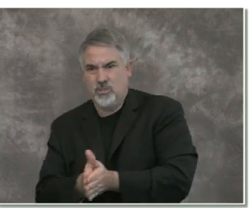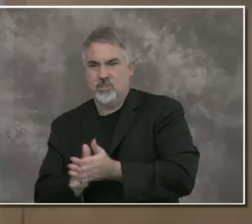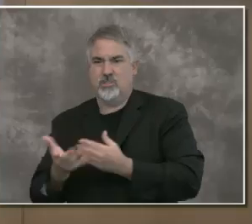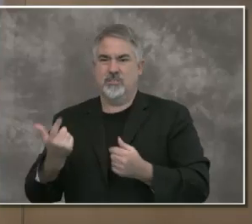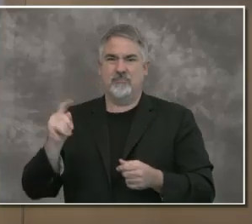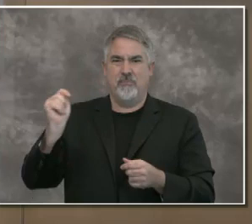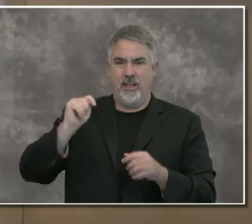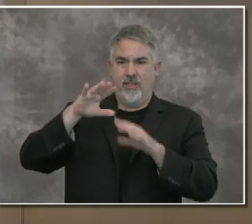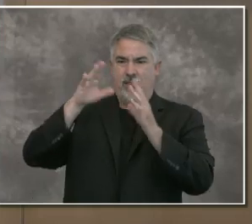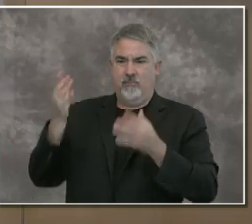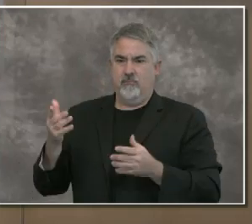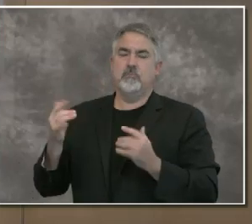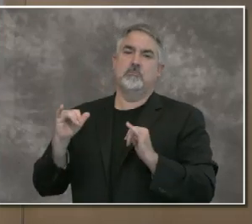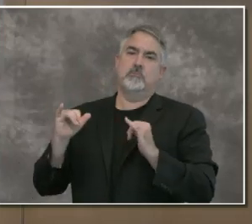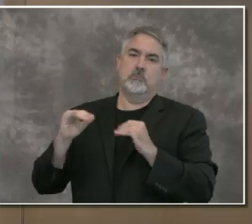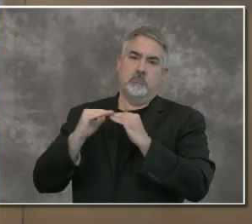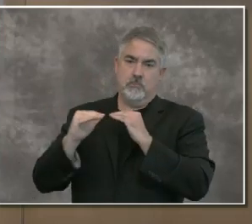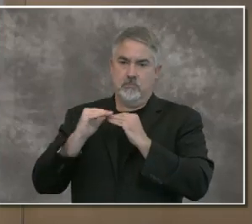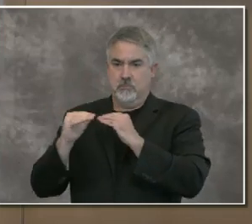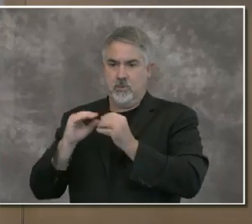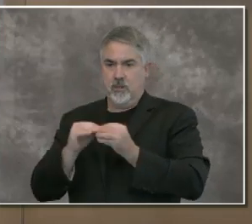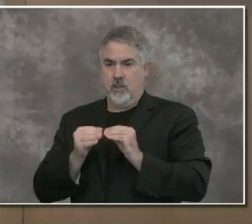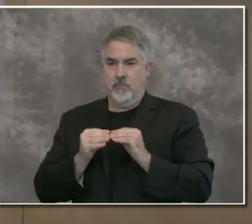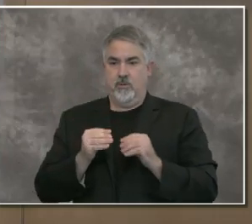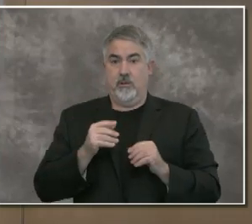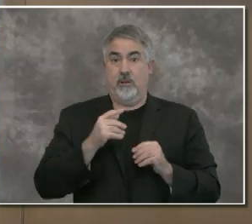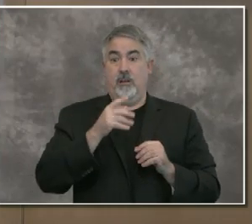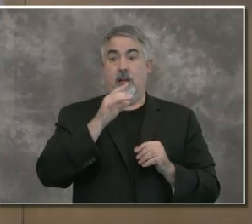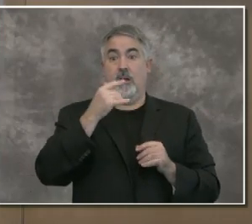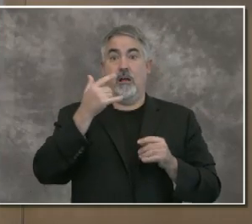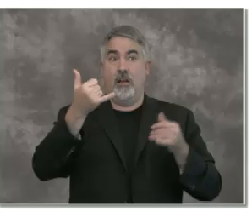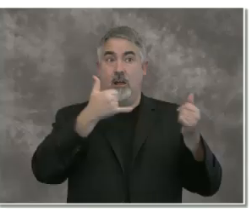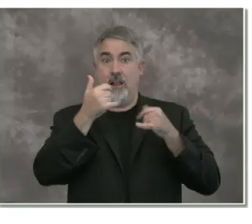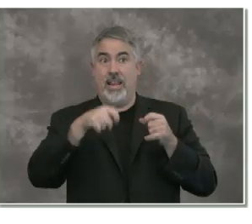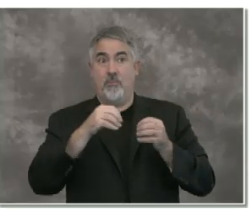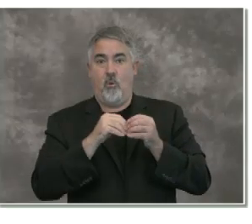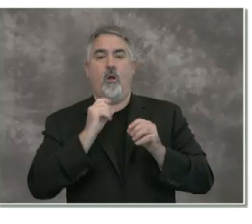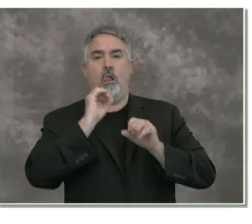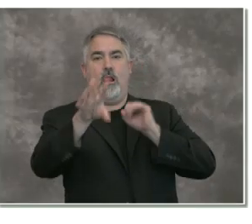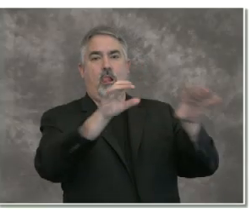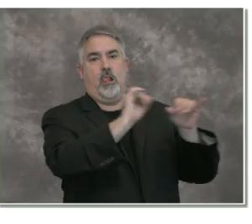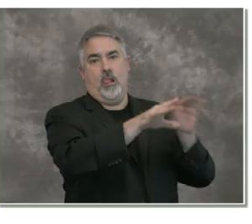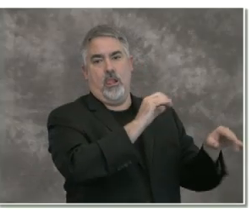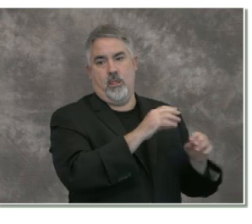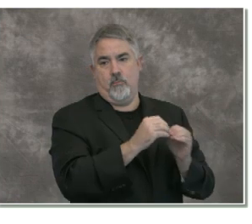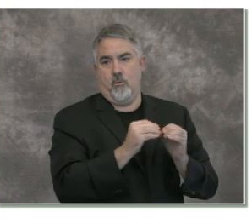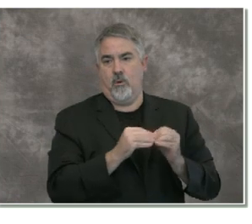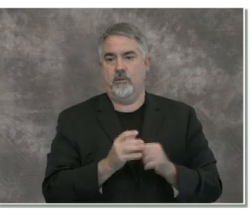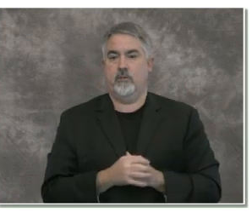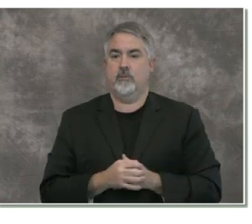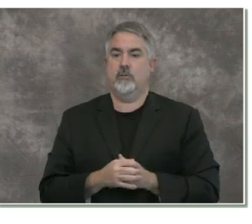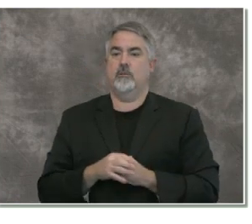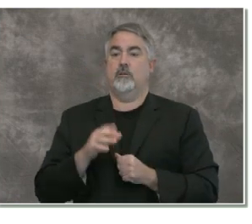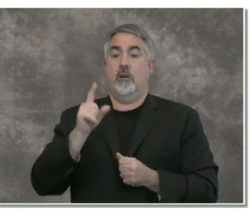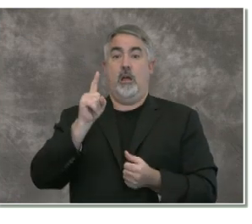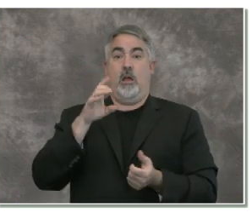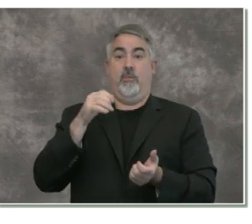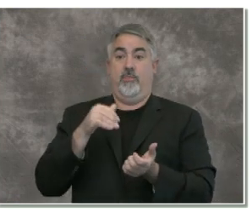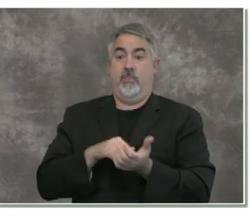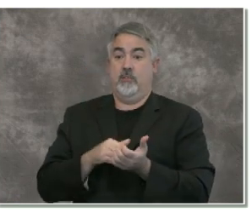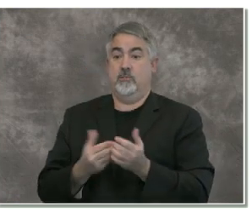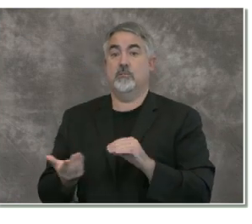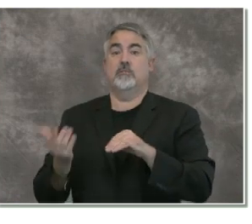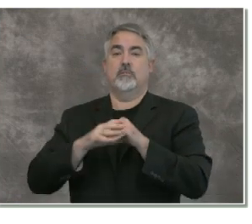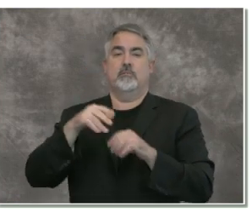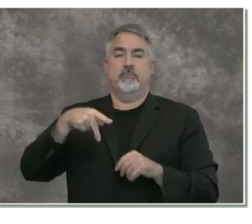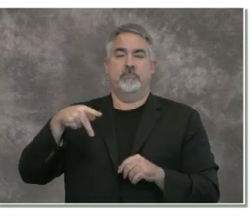pending any additional request. Personal protective equipment, we had an increase of over 100,000 items of personal protective equipment that have been